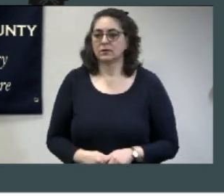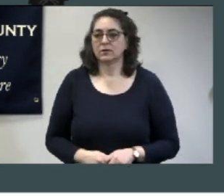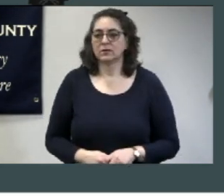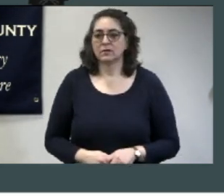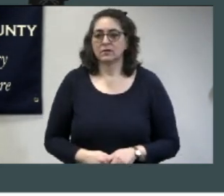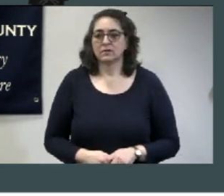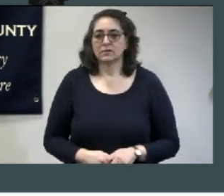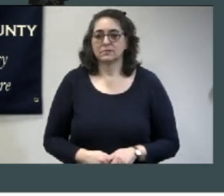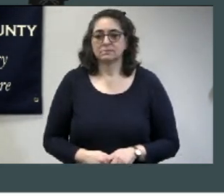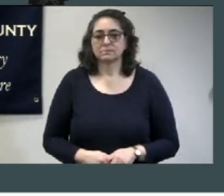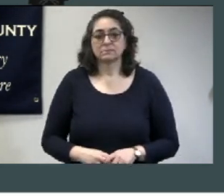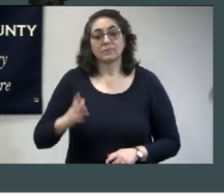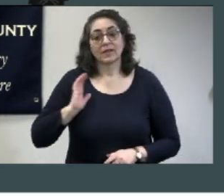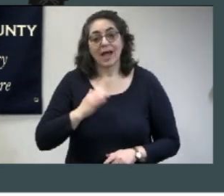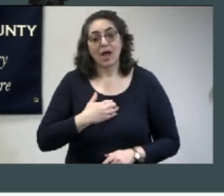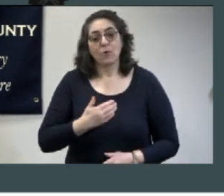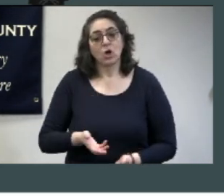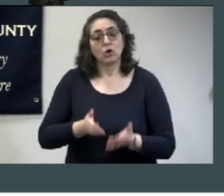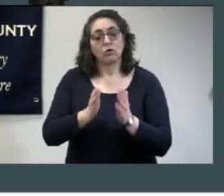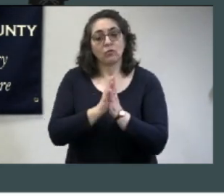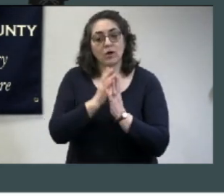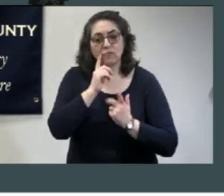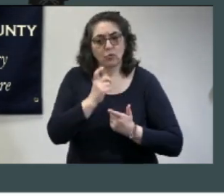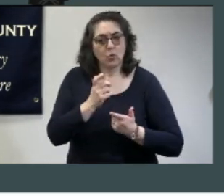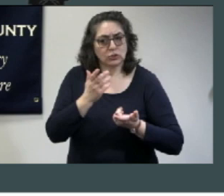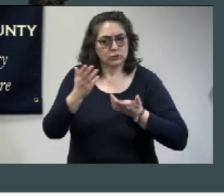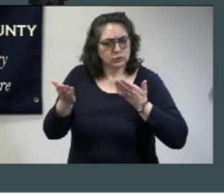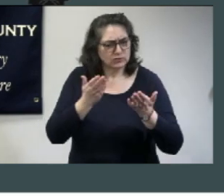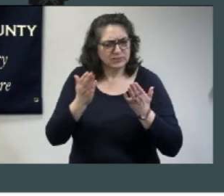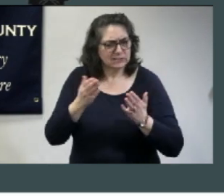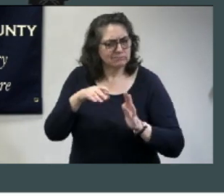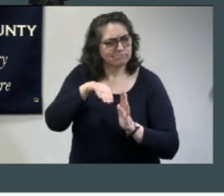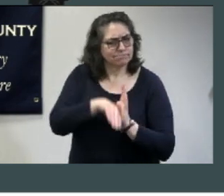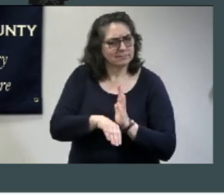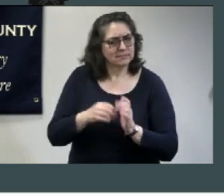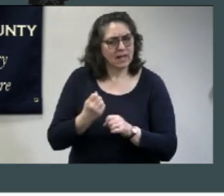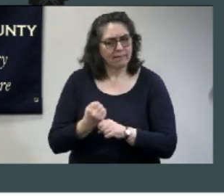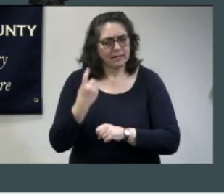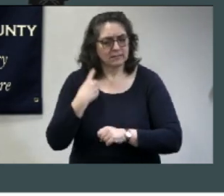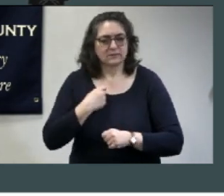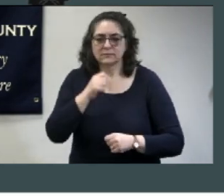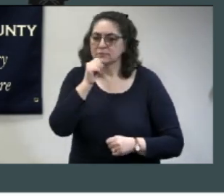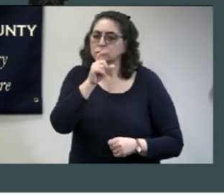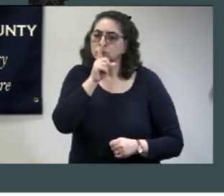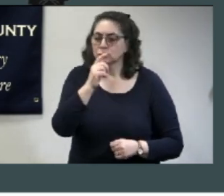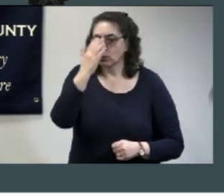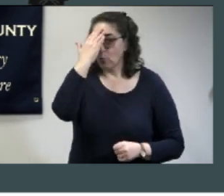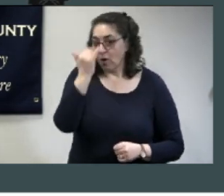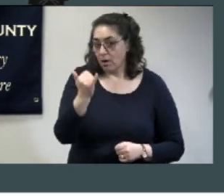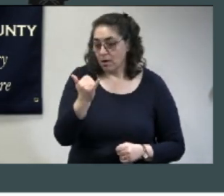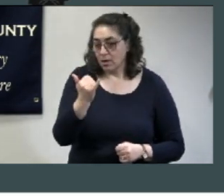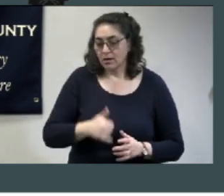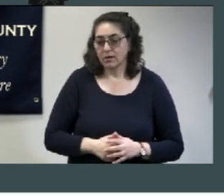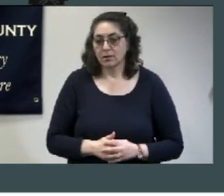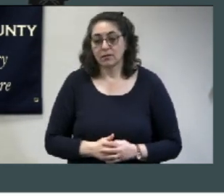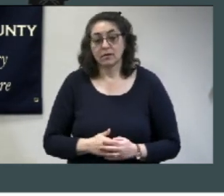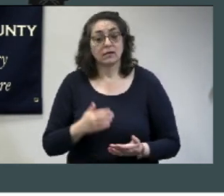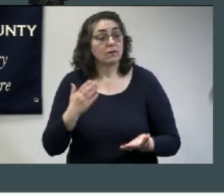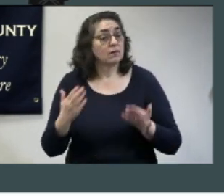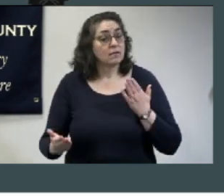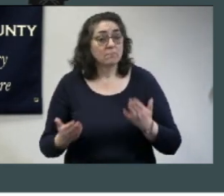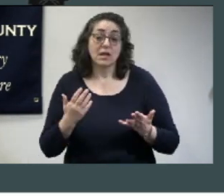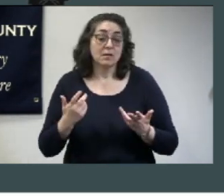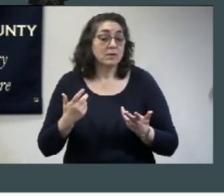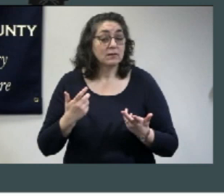Our requests for services were down last year. We're not sure why. Perhaps, you know, the work was done so well